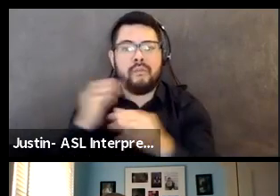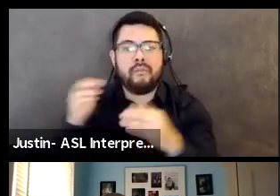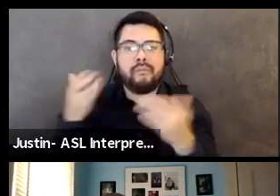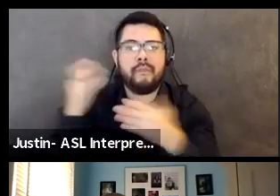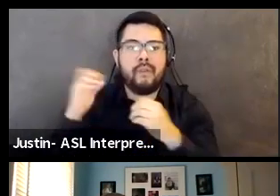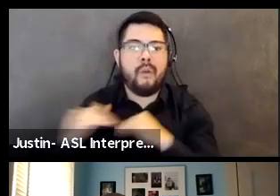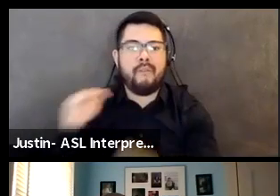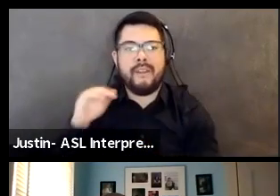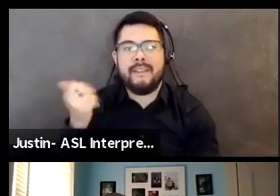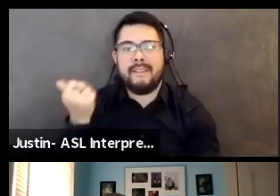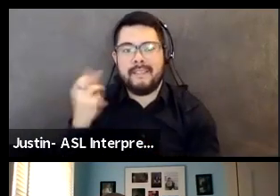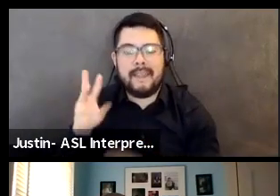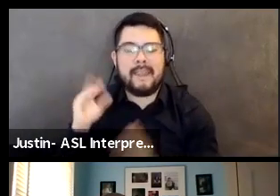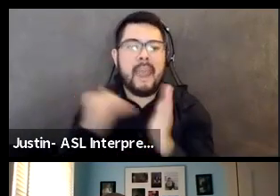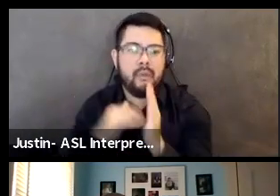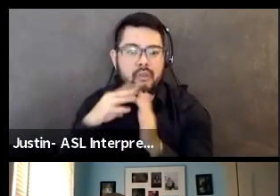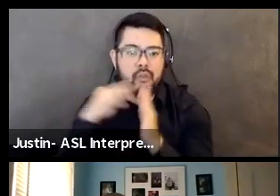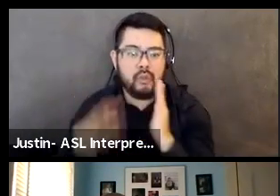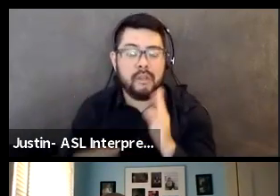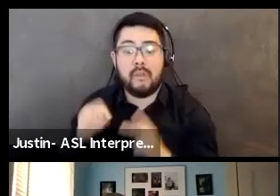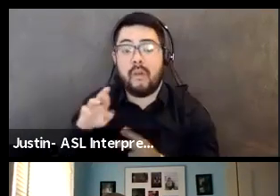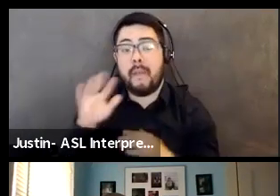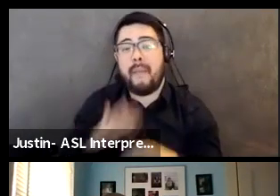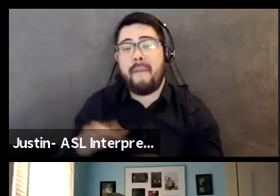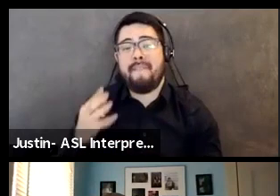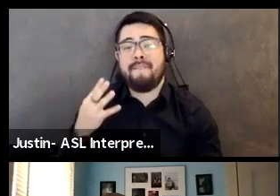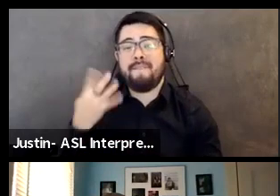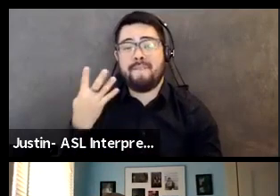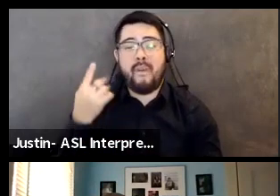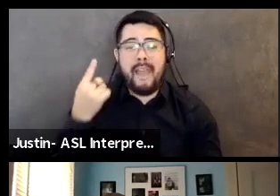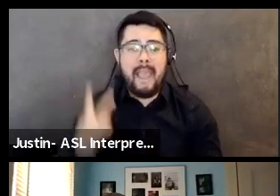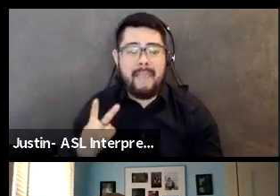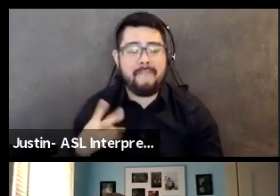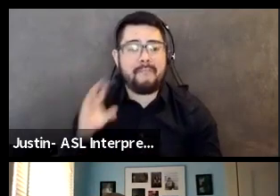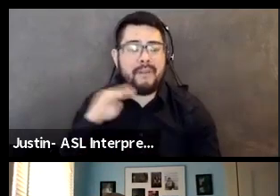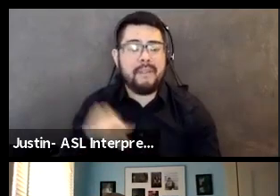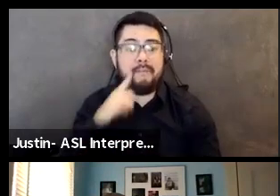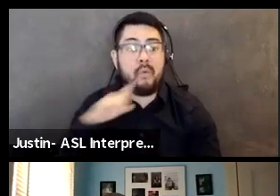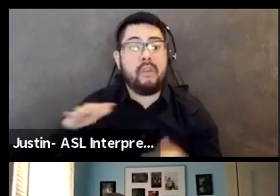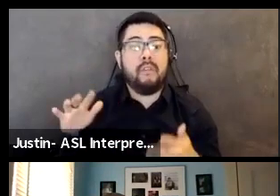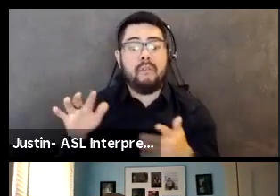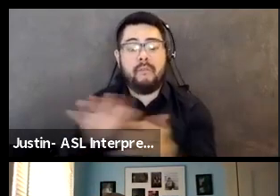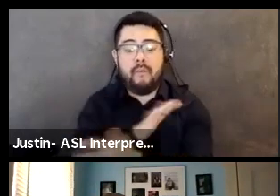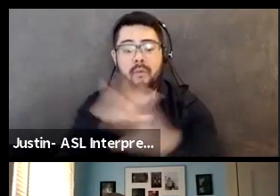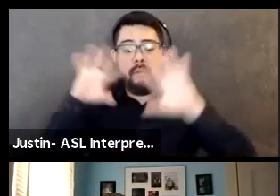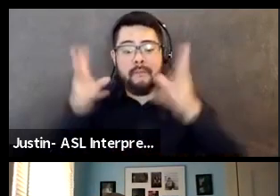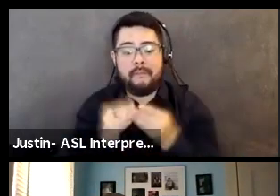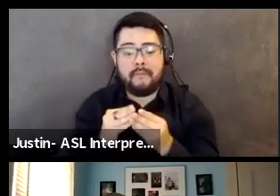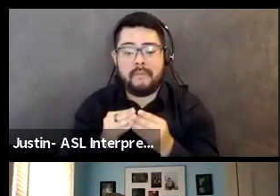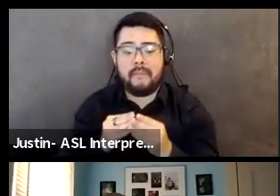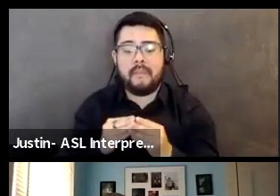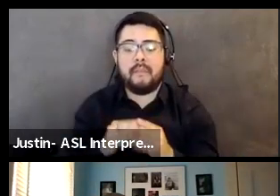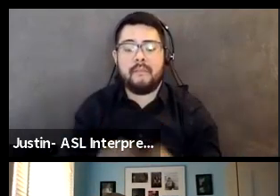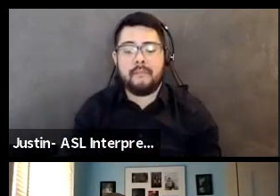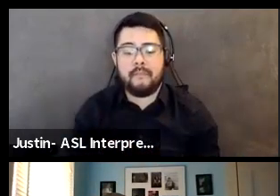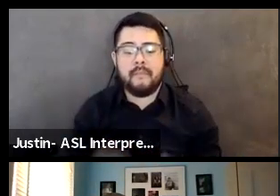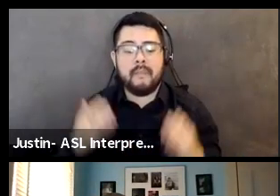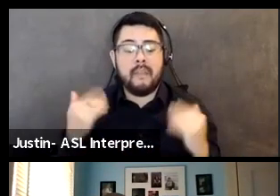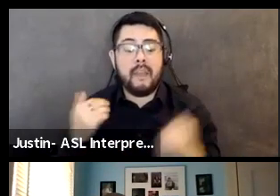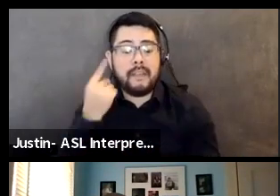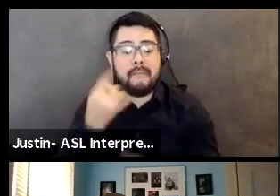in cps owned buildings or roughly four and a half percent of total district enrollment however from fy 17 to fy